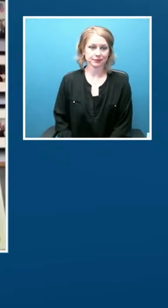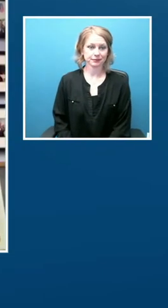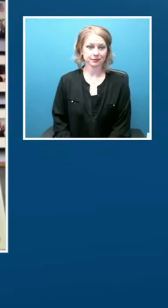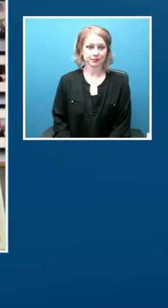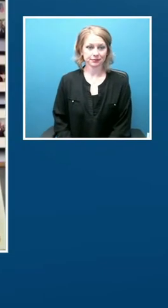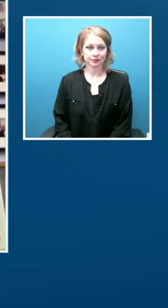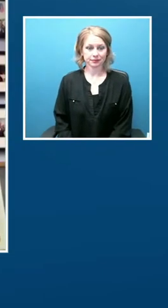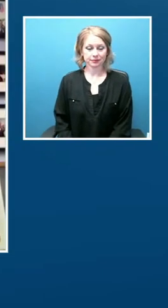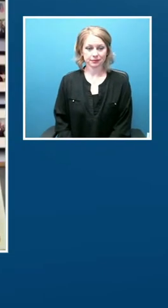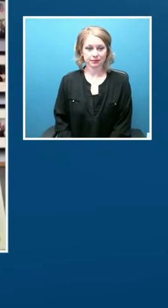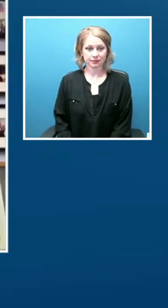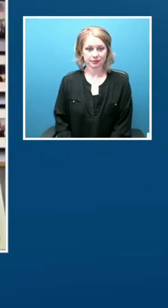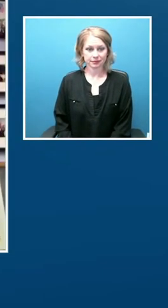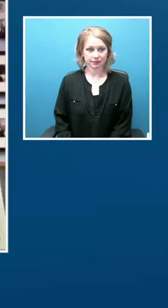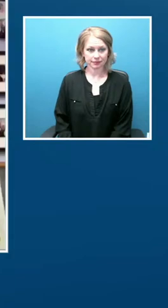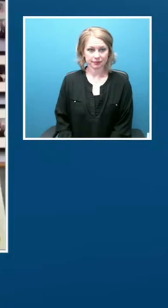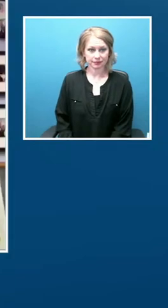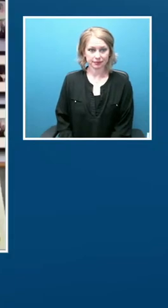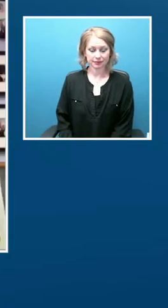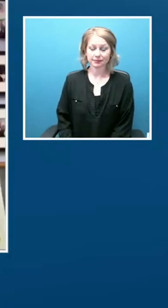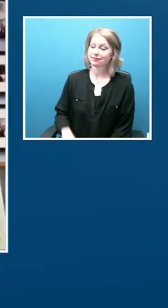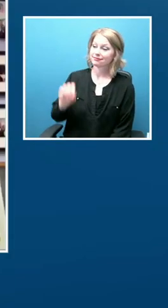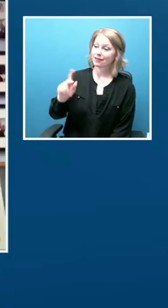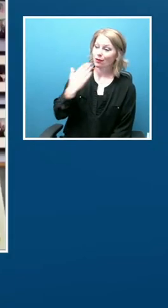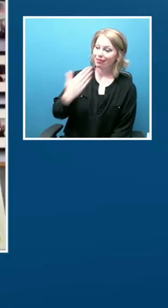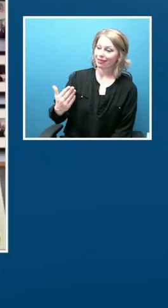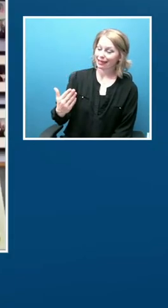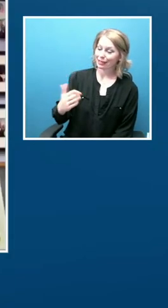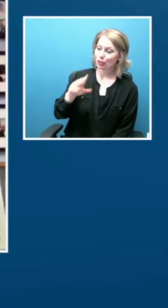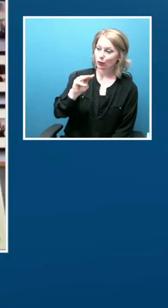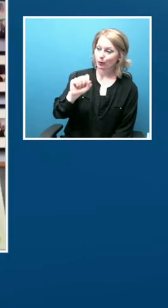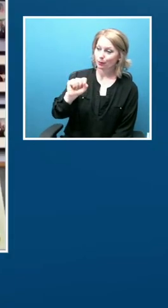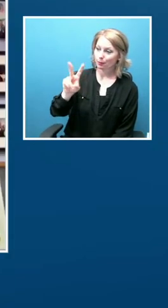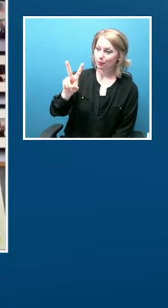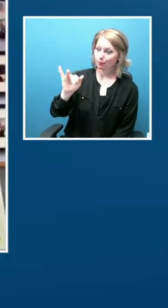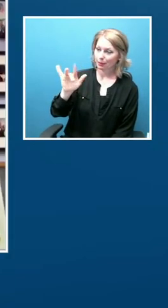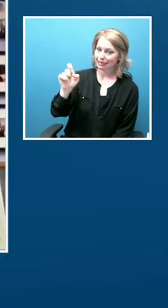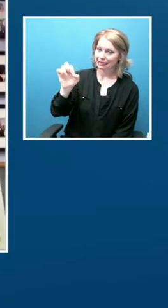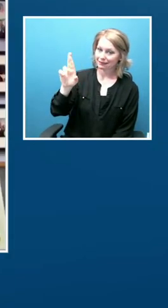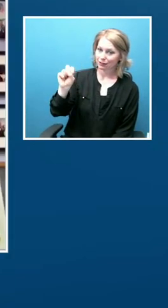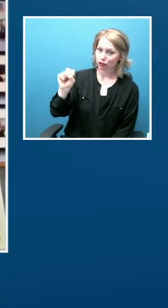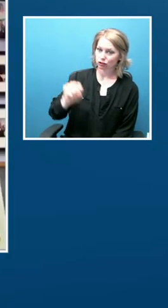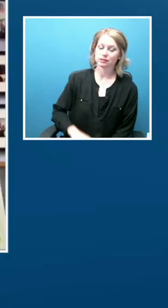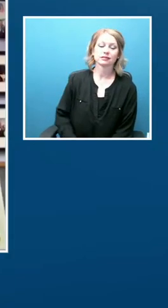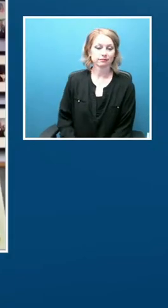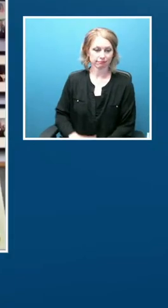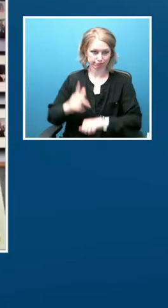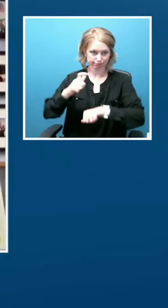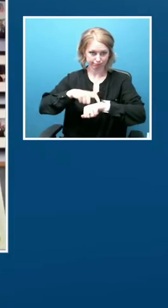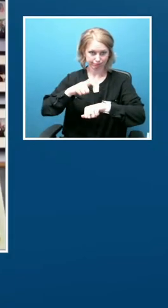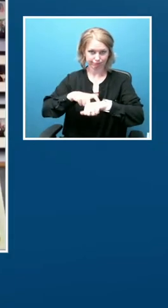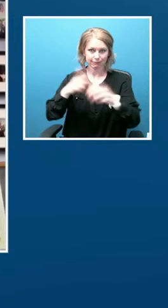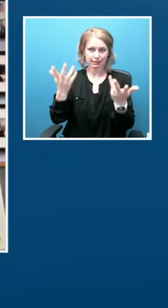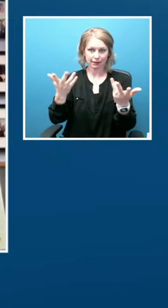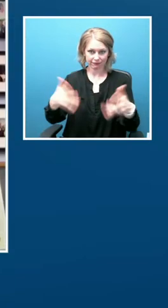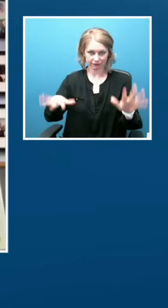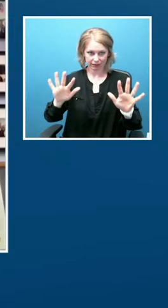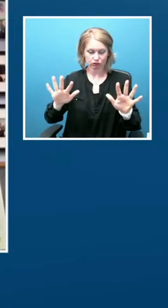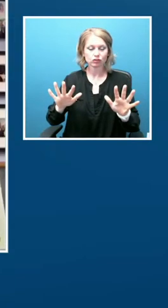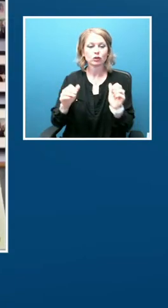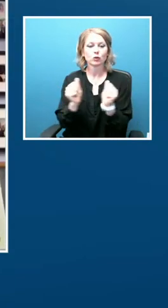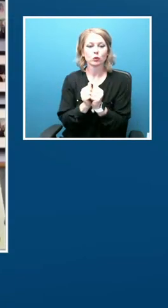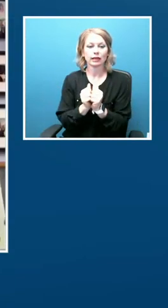Brought it to a close. Okay. Thank you, Ms. Vickert. Time has concluded. of the challenge